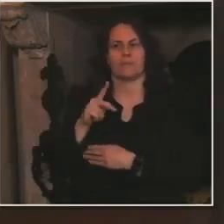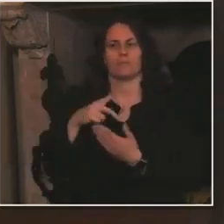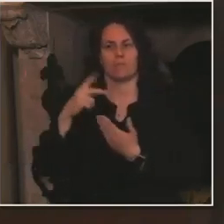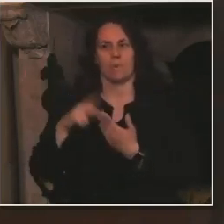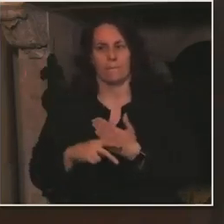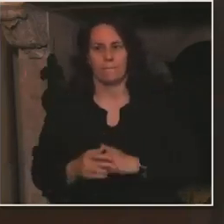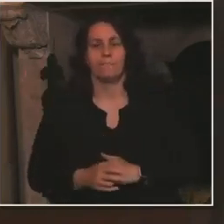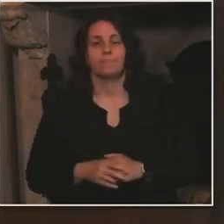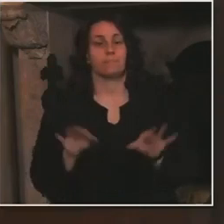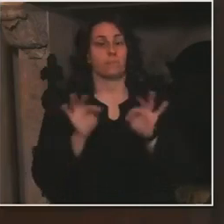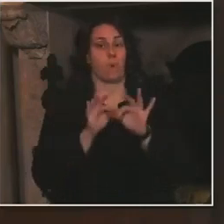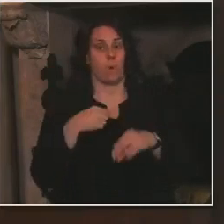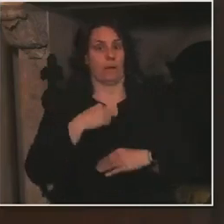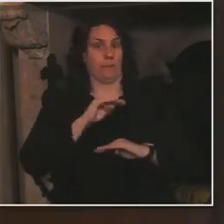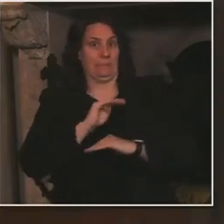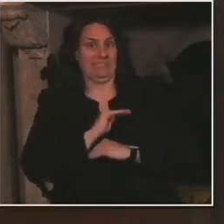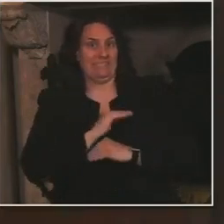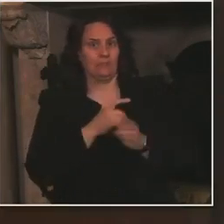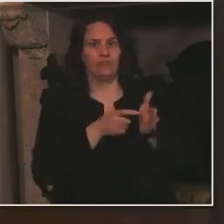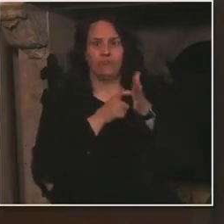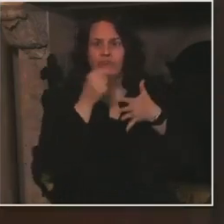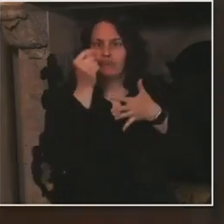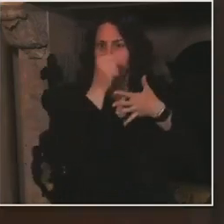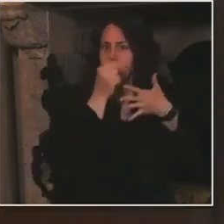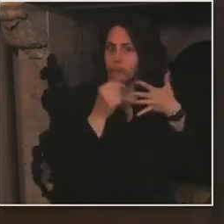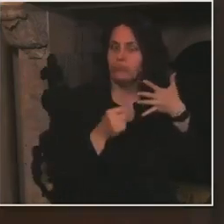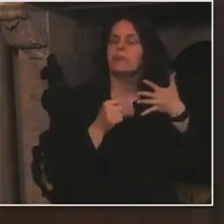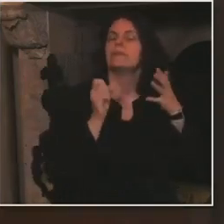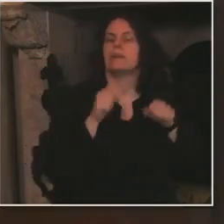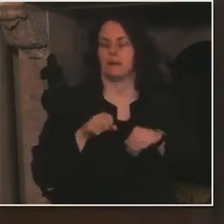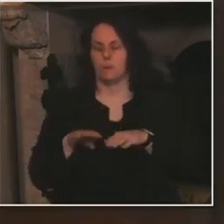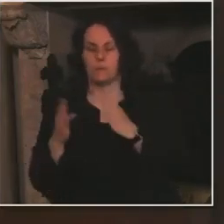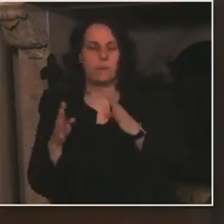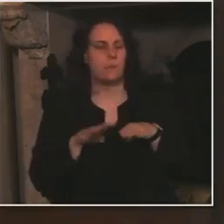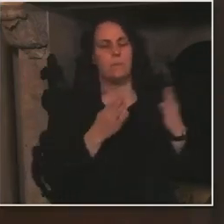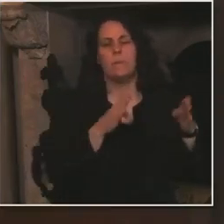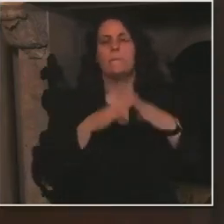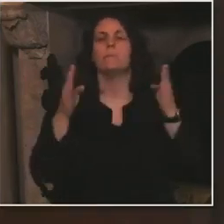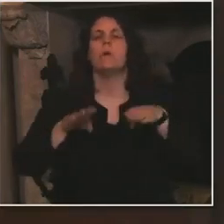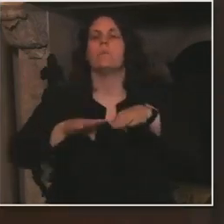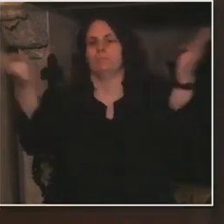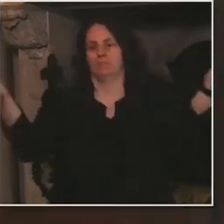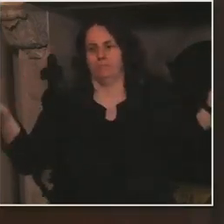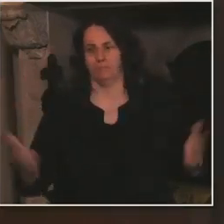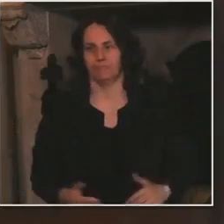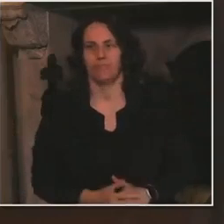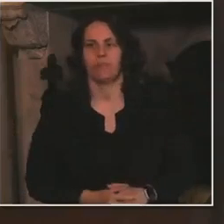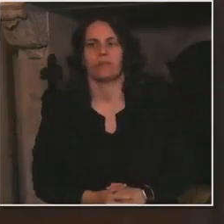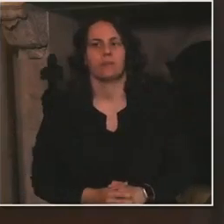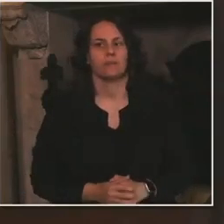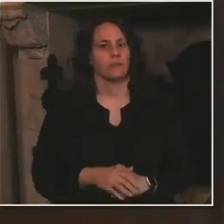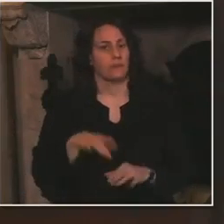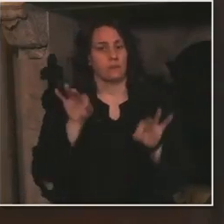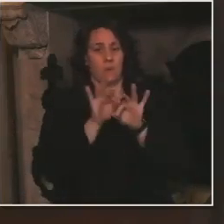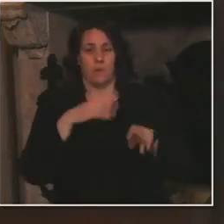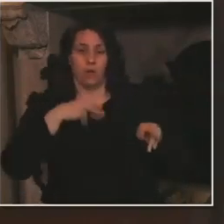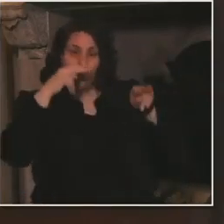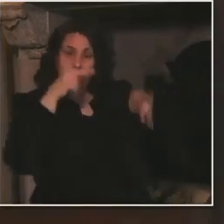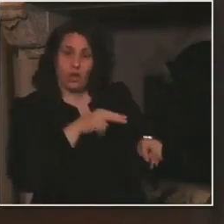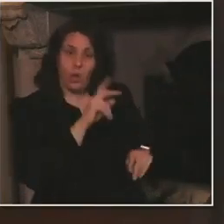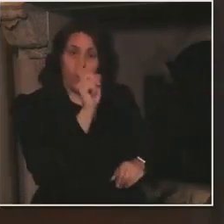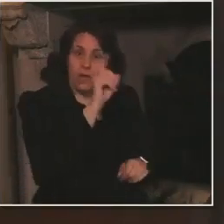is progressing and where it's abating, and what medical resources are available in each community. It's a data-driven approach to